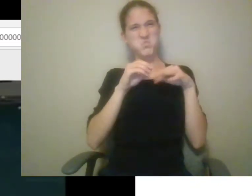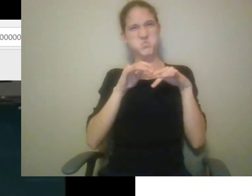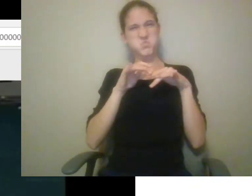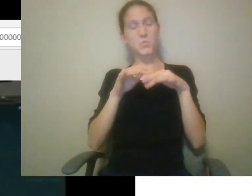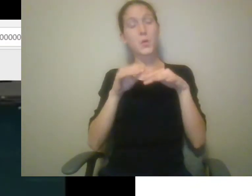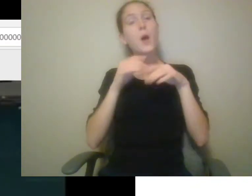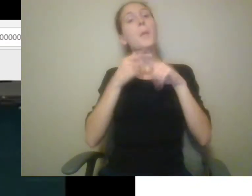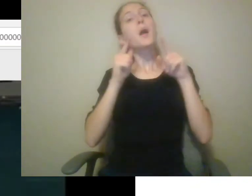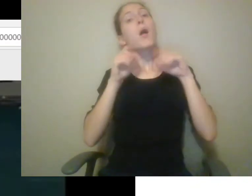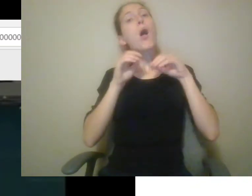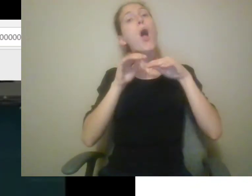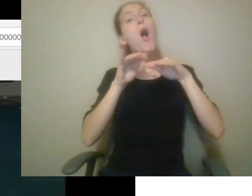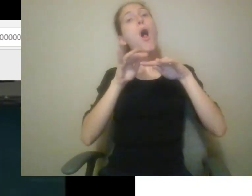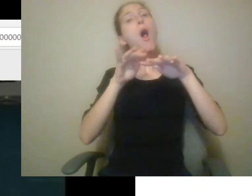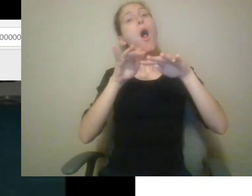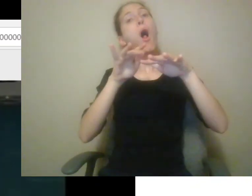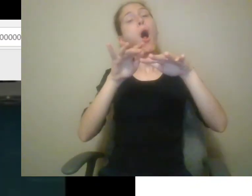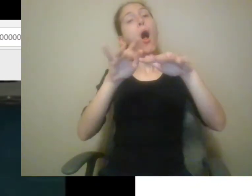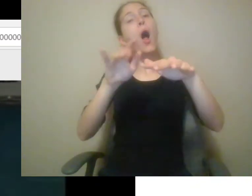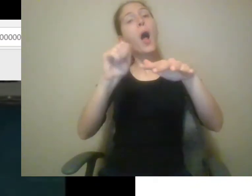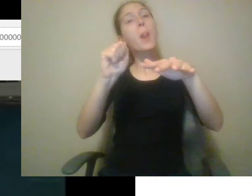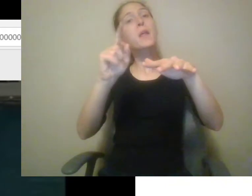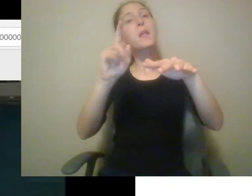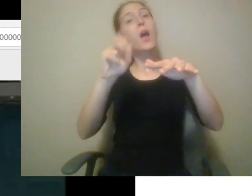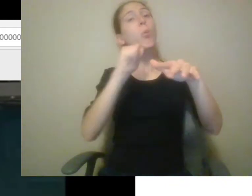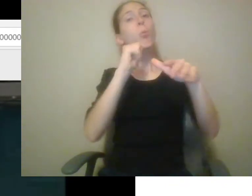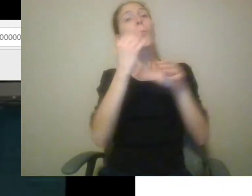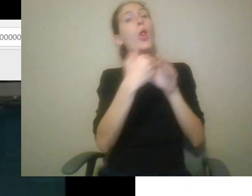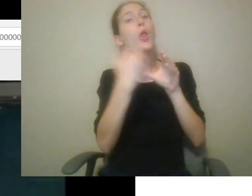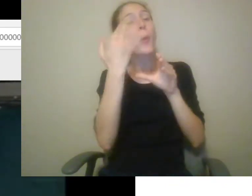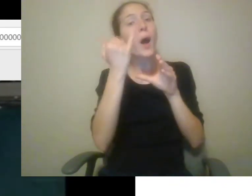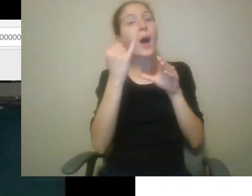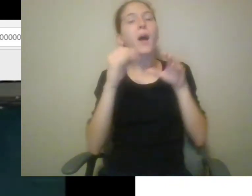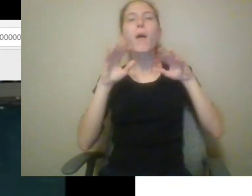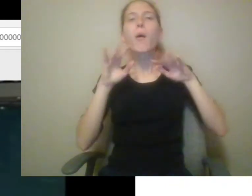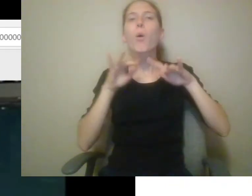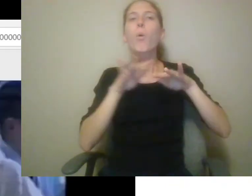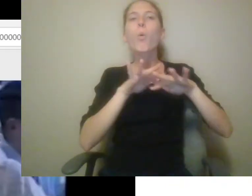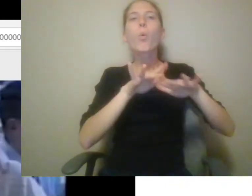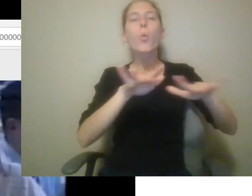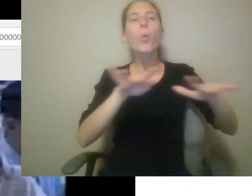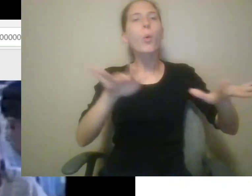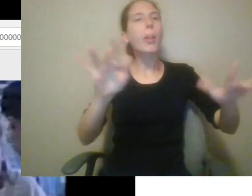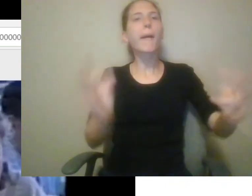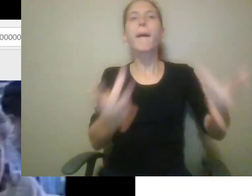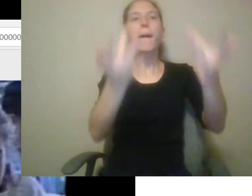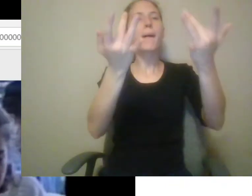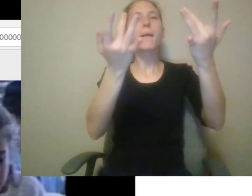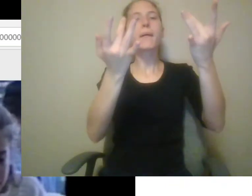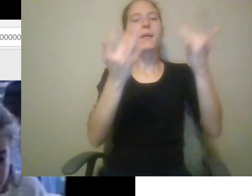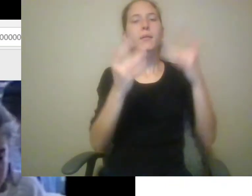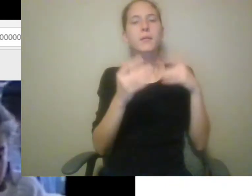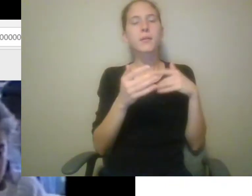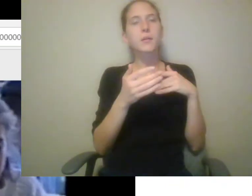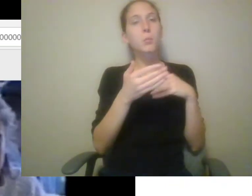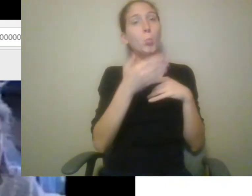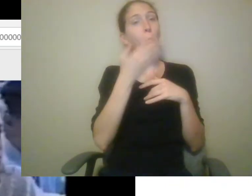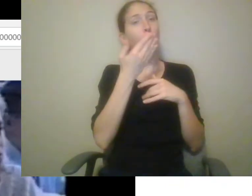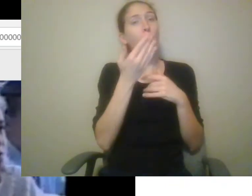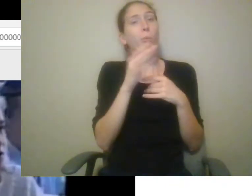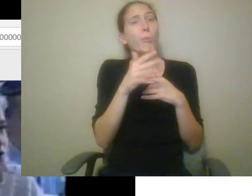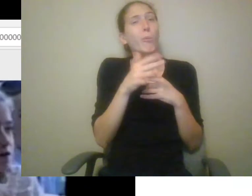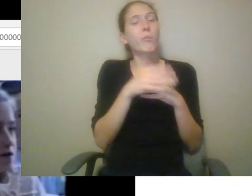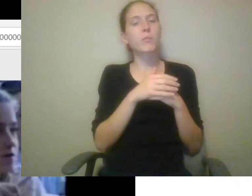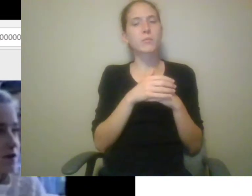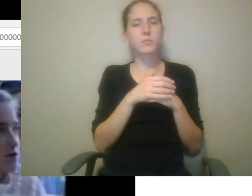strong. Okay? Becky. Come on, people. Come on. Becky. Well, when you have iced